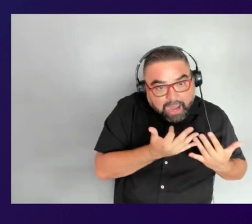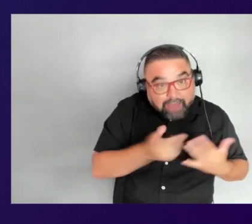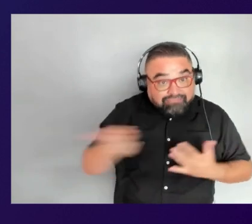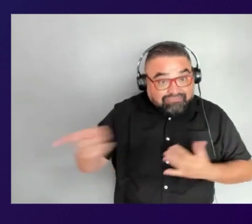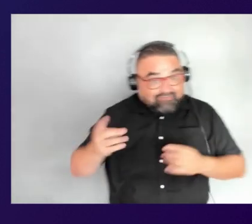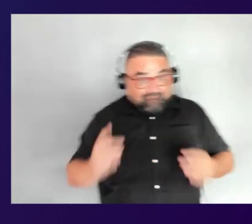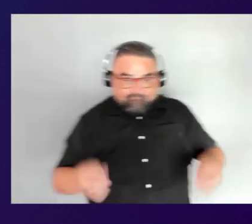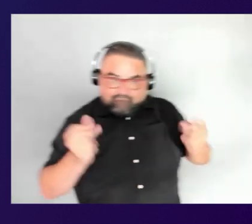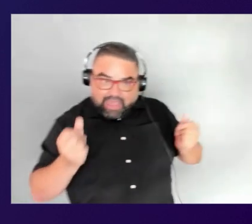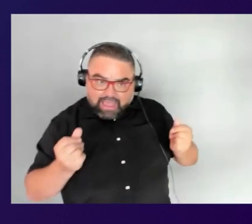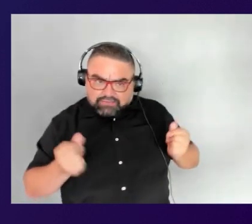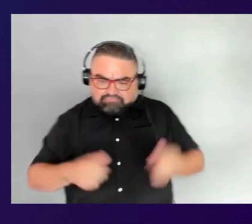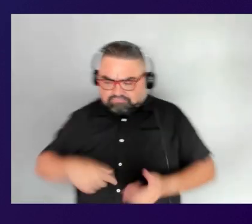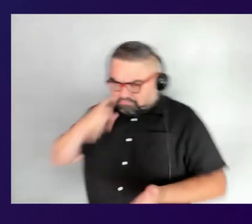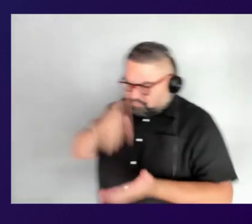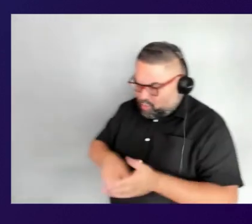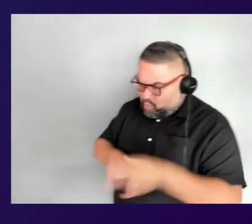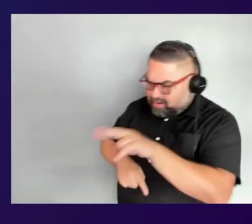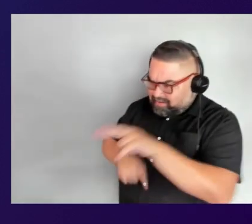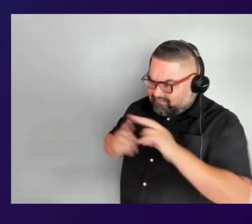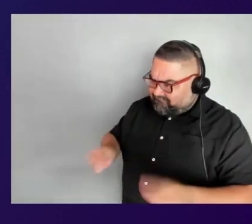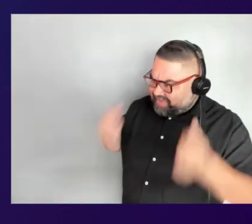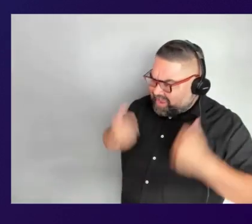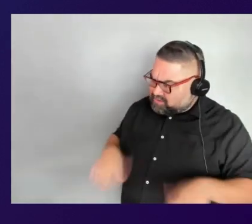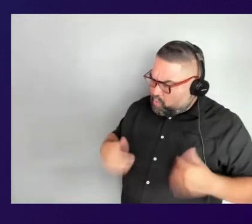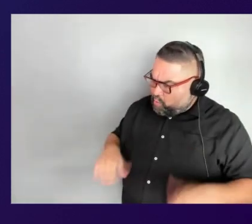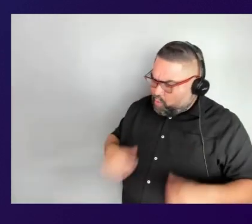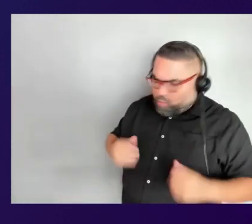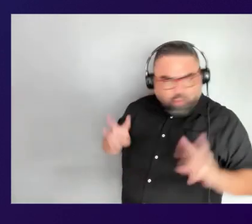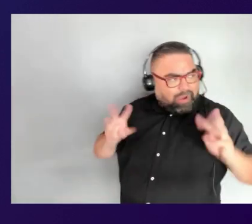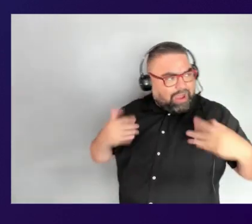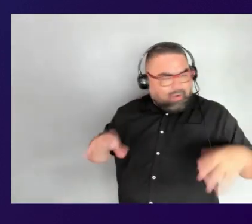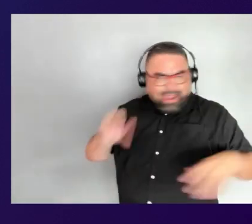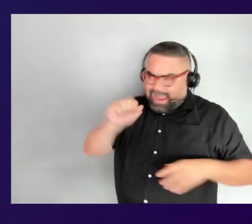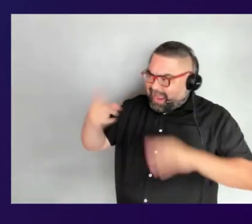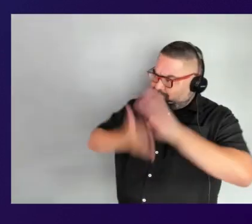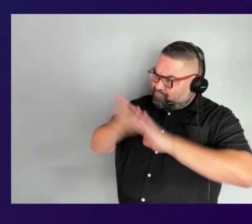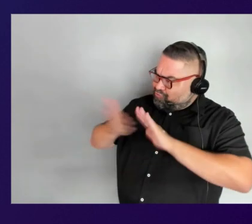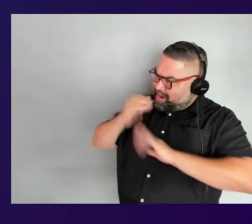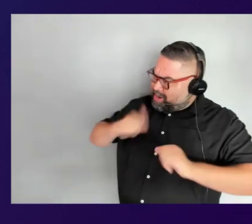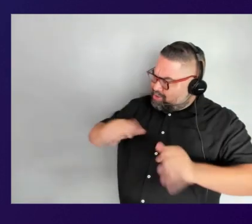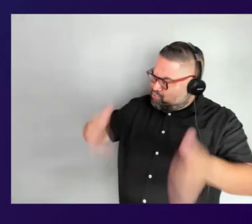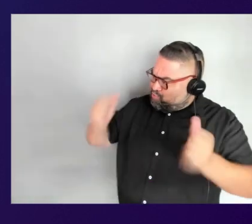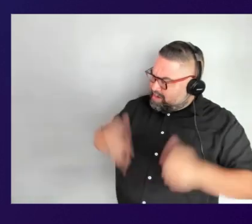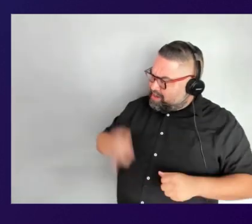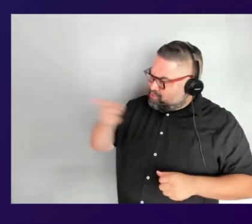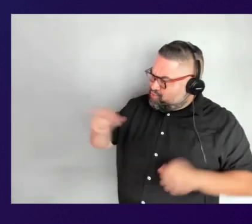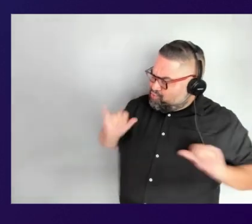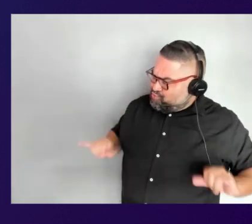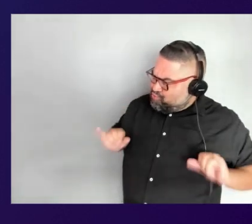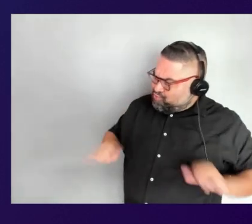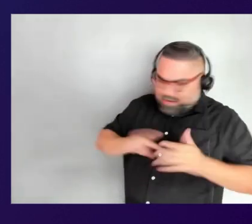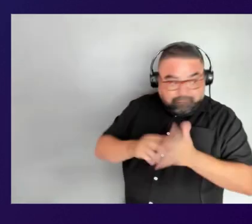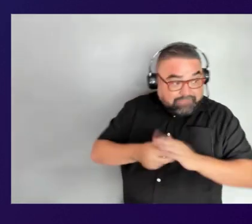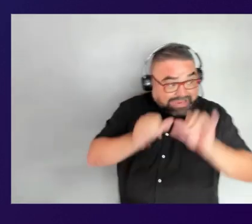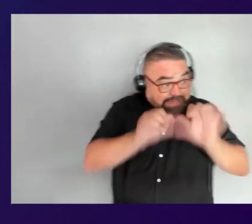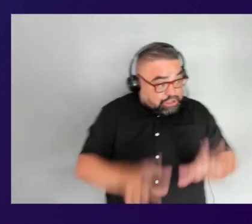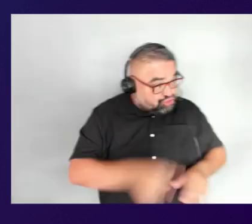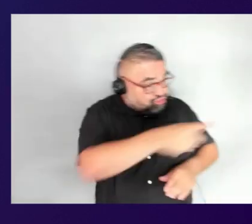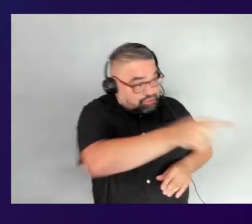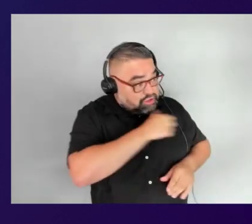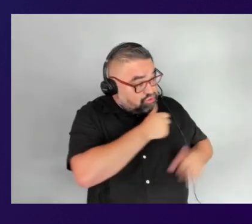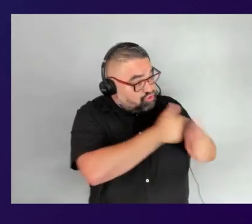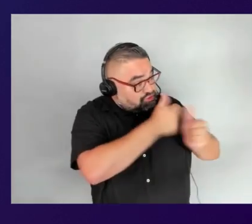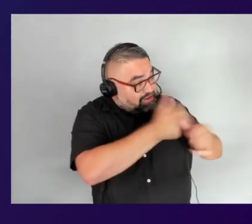very quickly and with a like-for-like format, get these applications up and running very quickly, allowing their engineers to free up from managing some of the